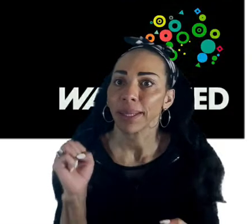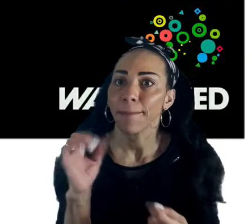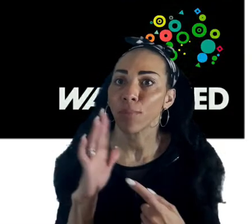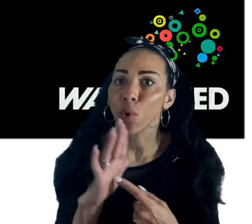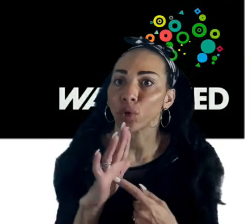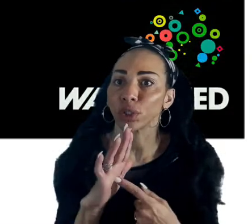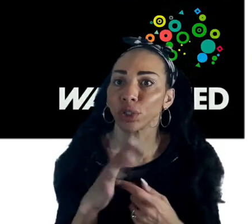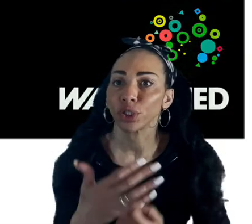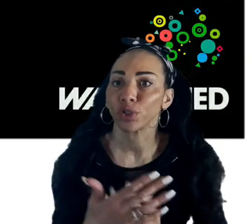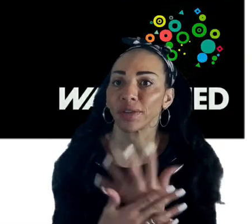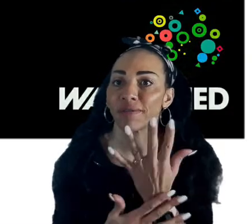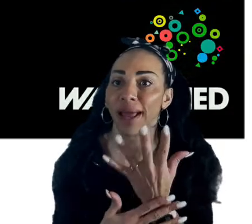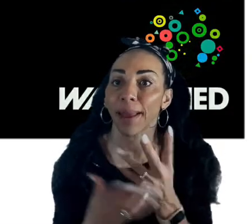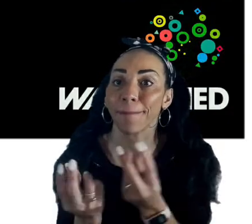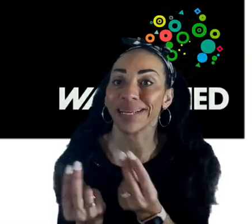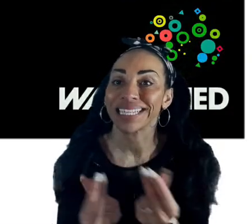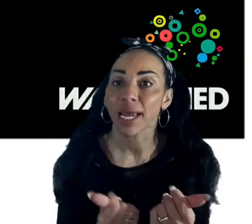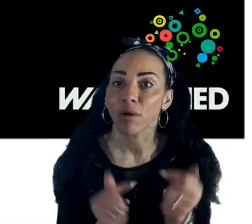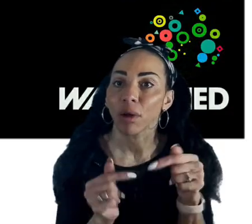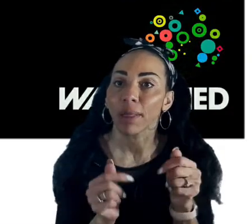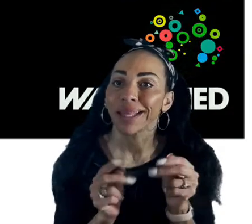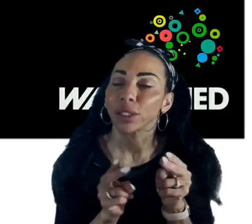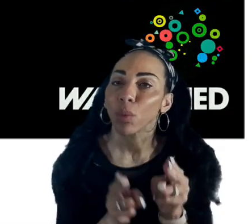that way.